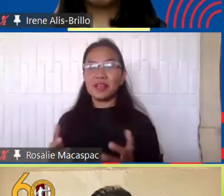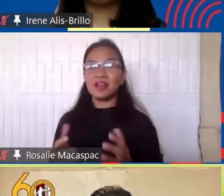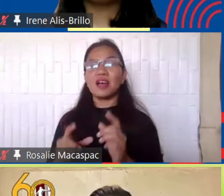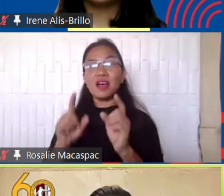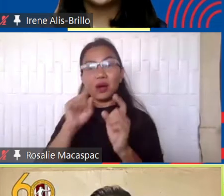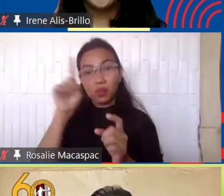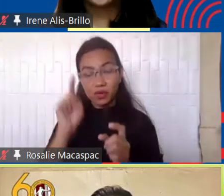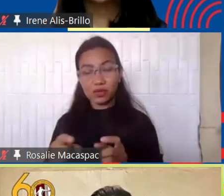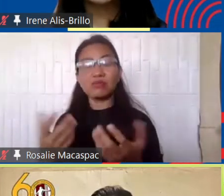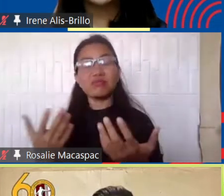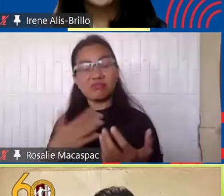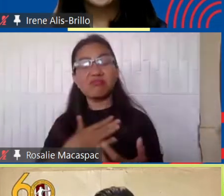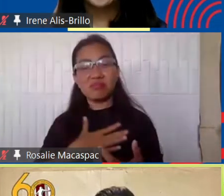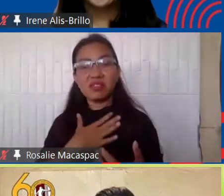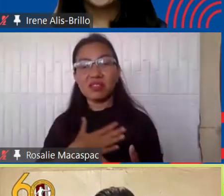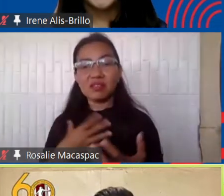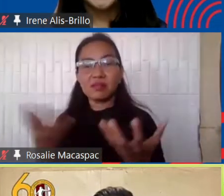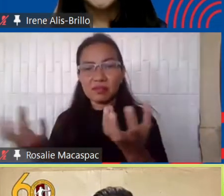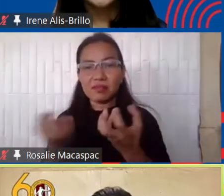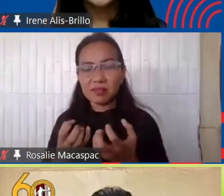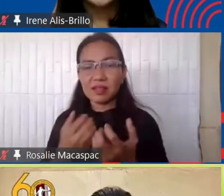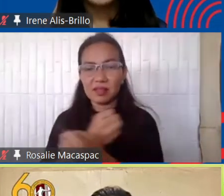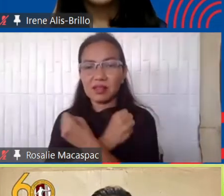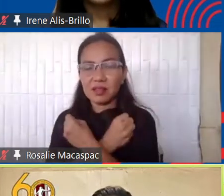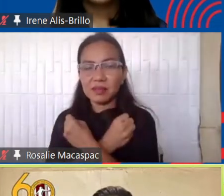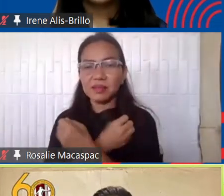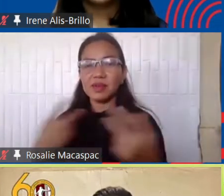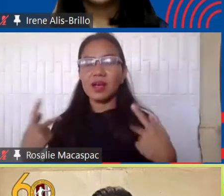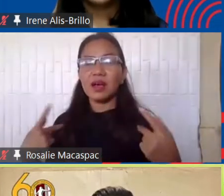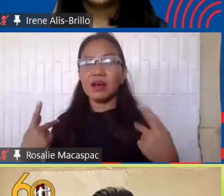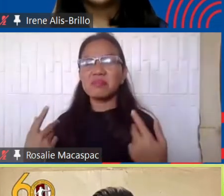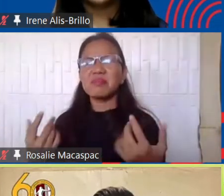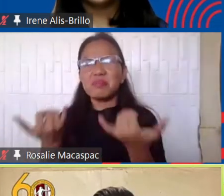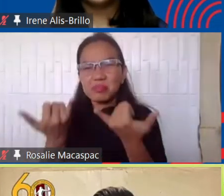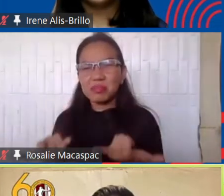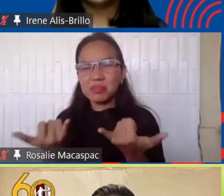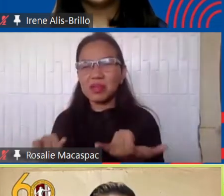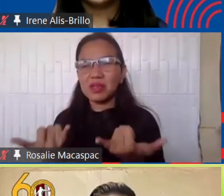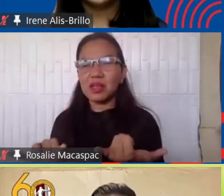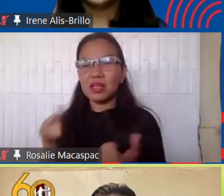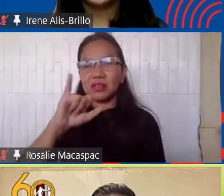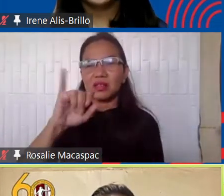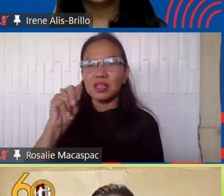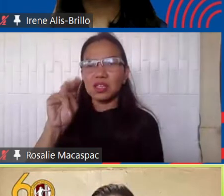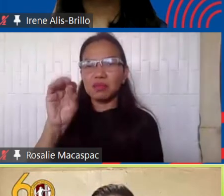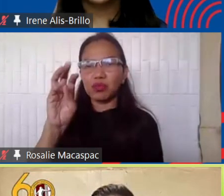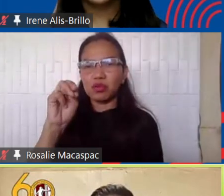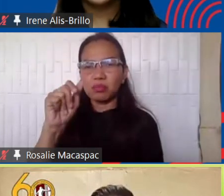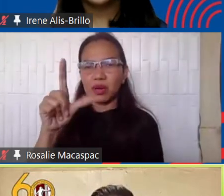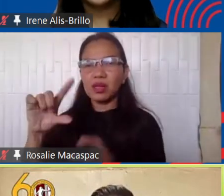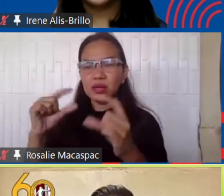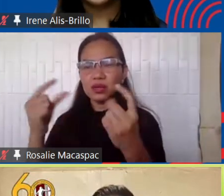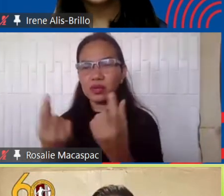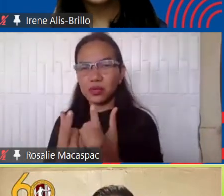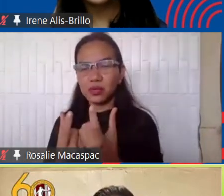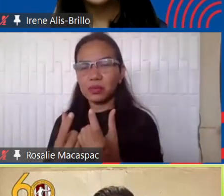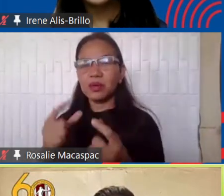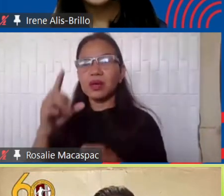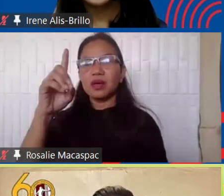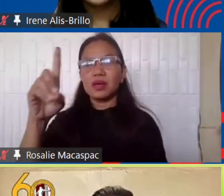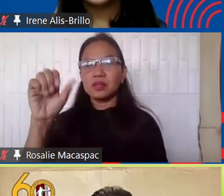to have one. So right now, as I mentioned earlier, we only have an informal group. We call it the Data